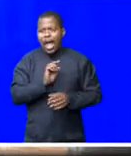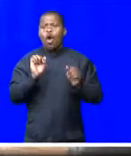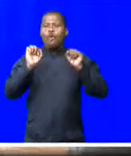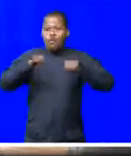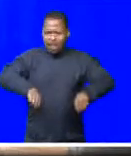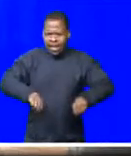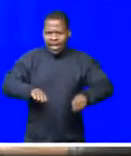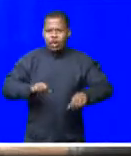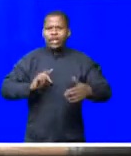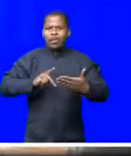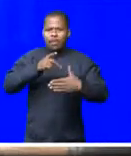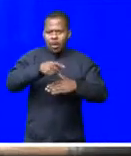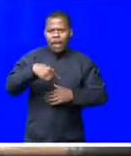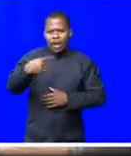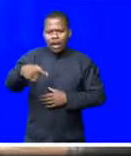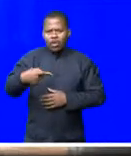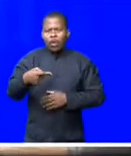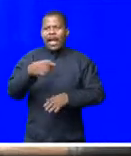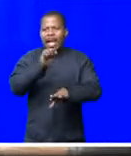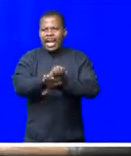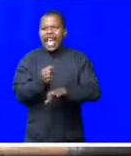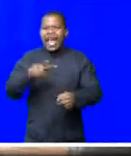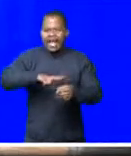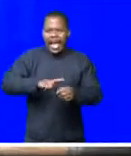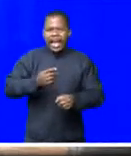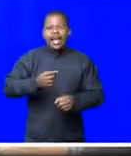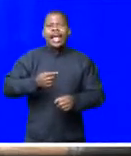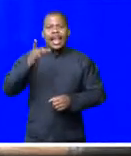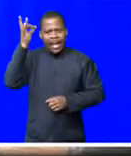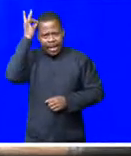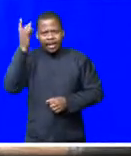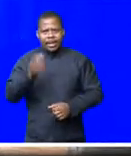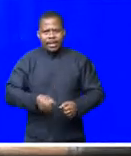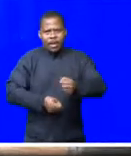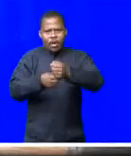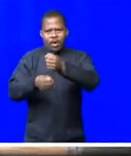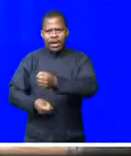uchubeke iphindze futhi usekele ngalendlela le usekela ngayo.